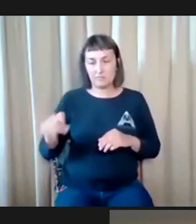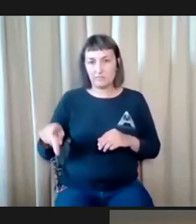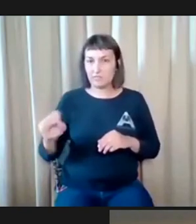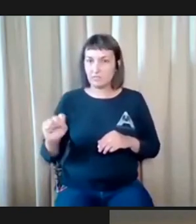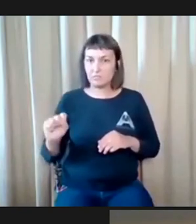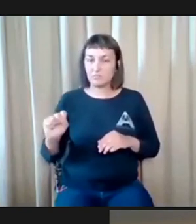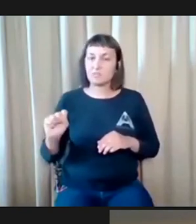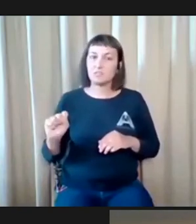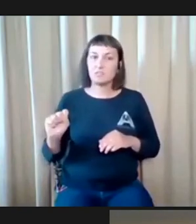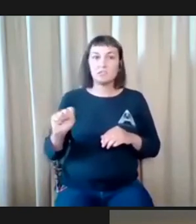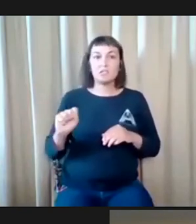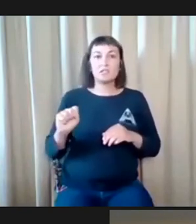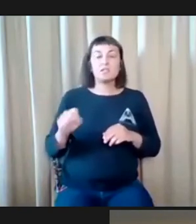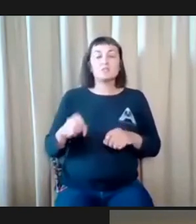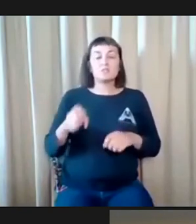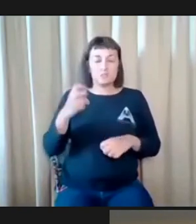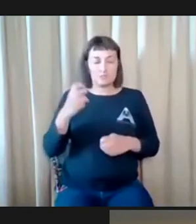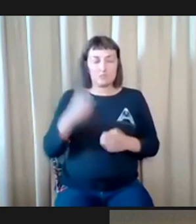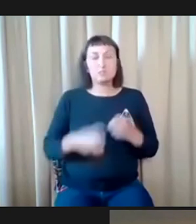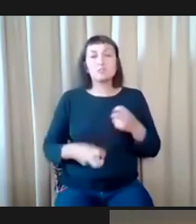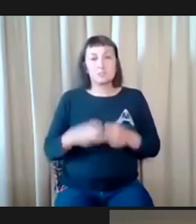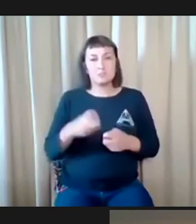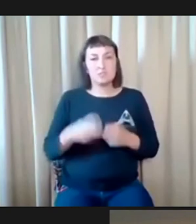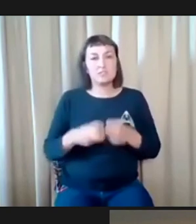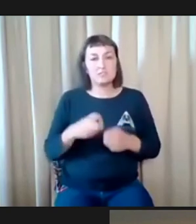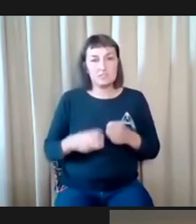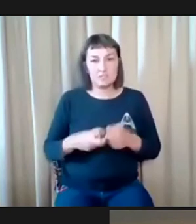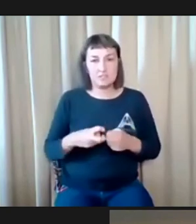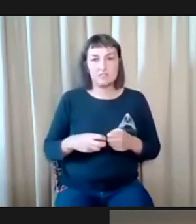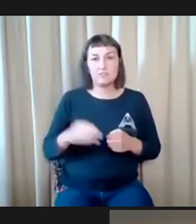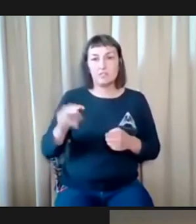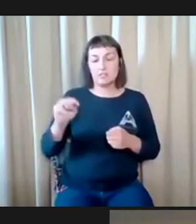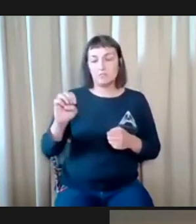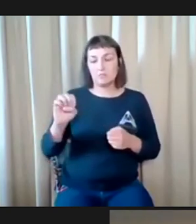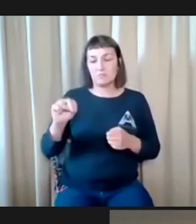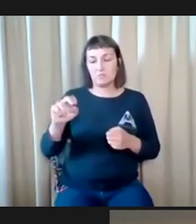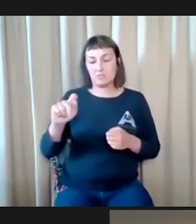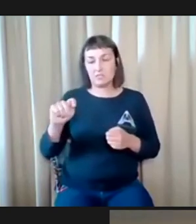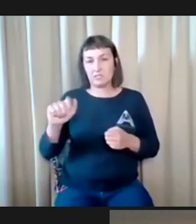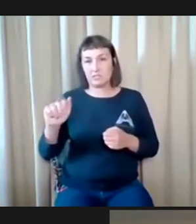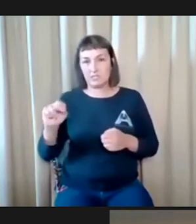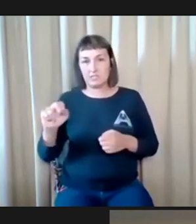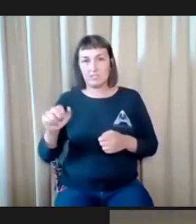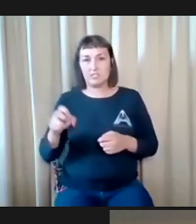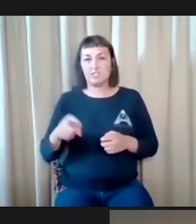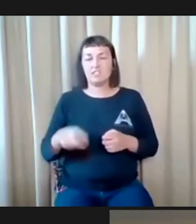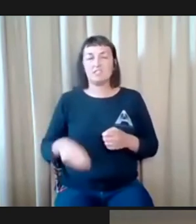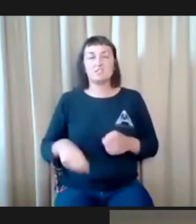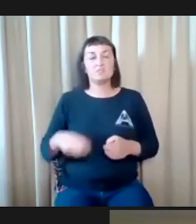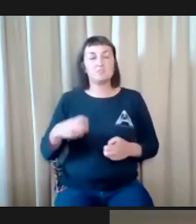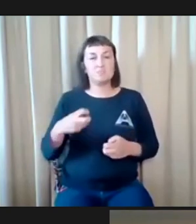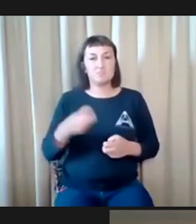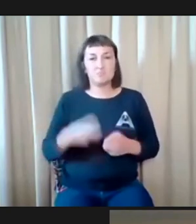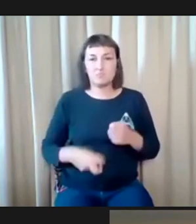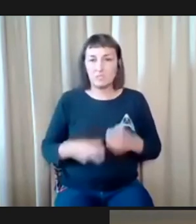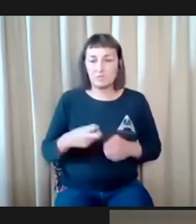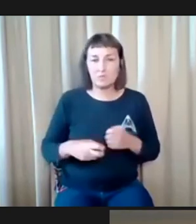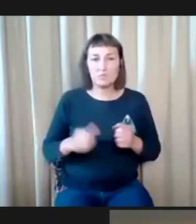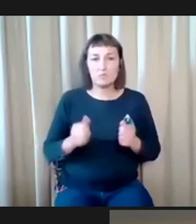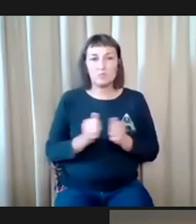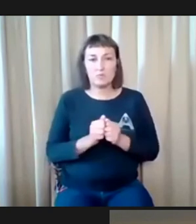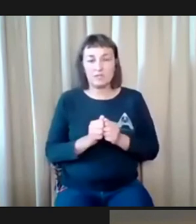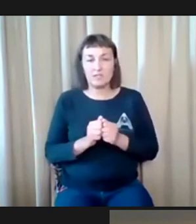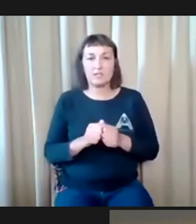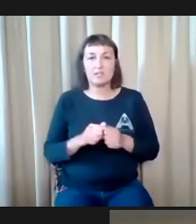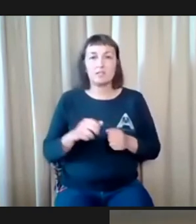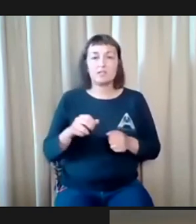a rough road. Montana is very challenging on the predator front. And in terms of the question about how